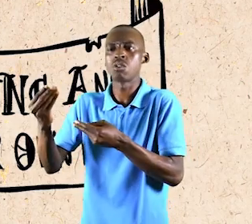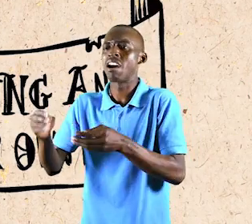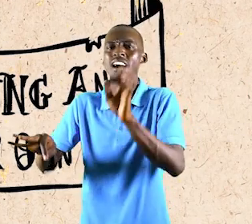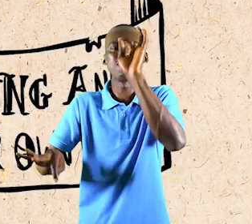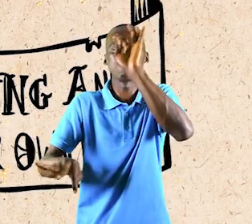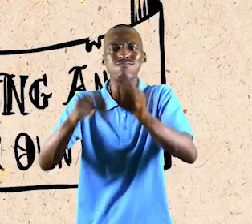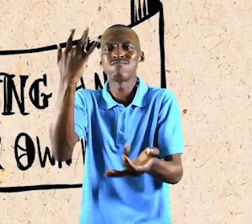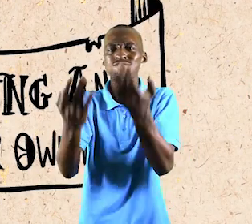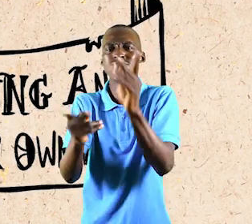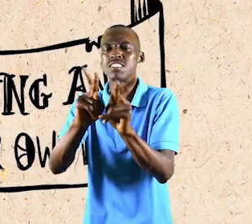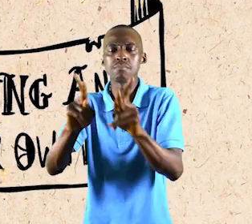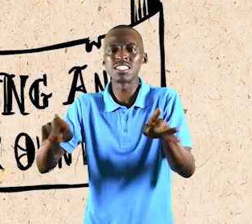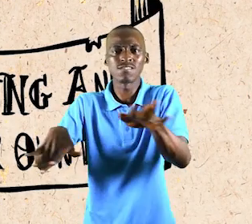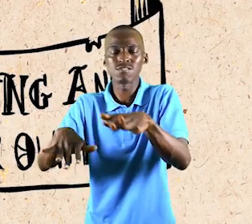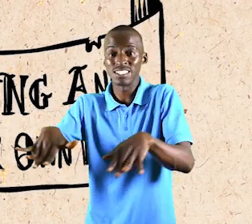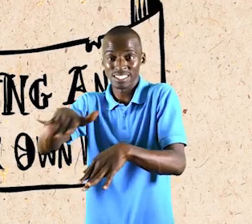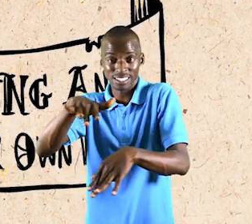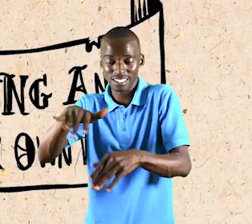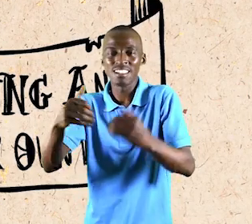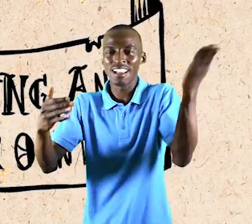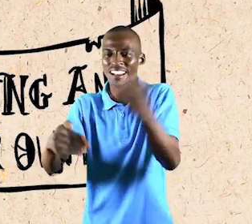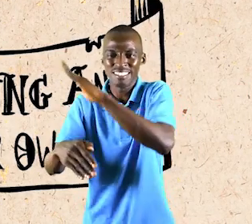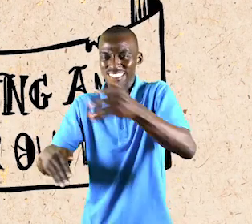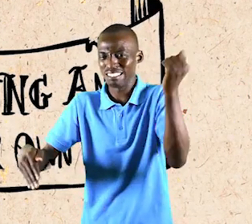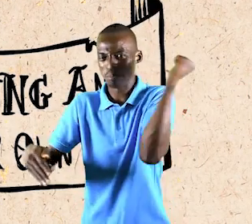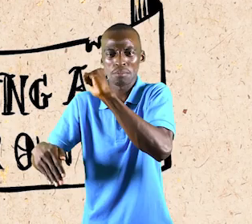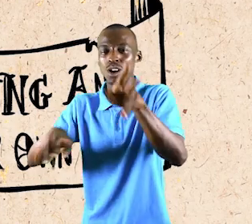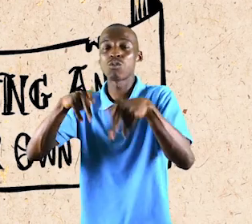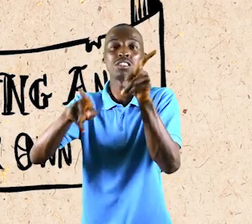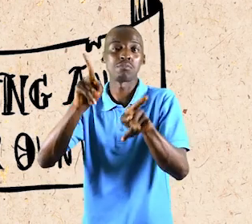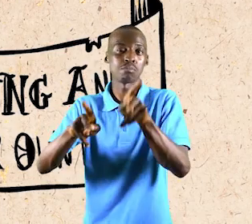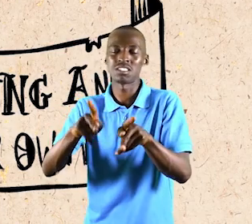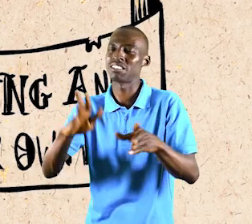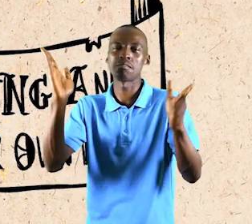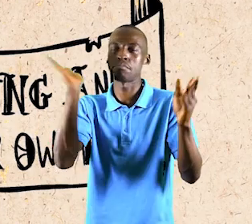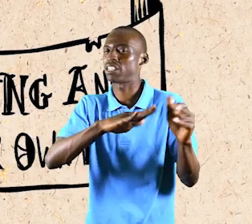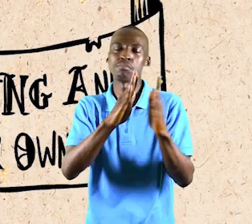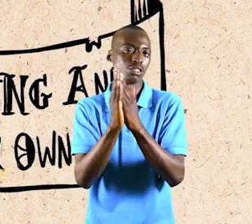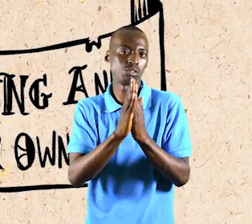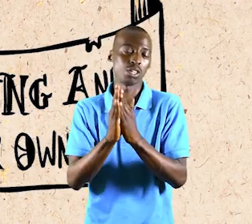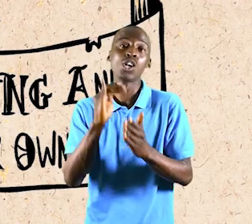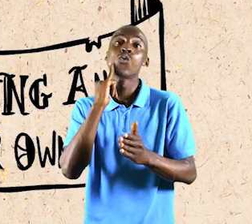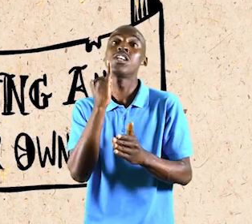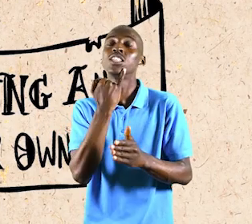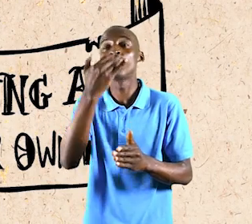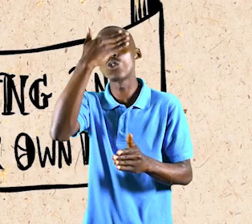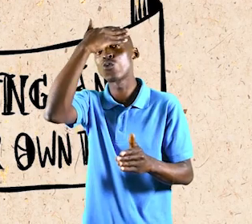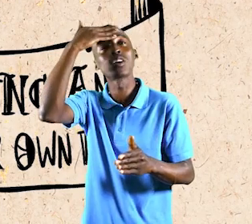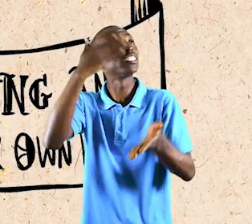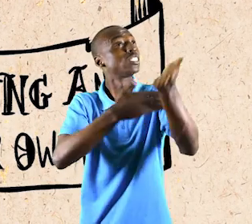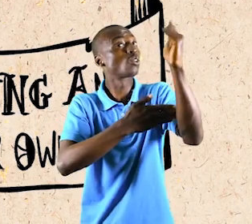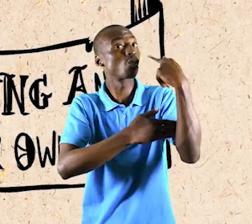burn down the peaceful city of Laish and murder all of its inhabitants. It's a horrifying story. When Israel forgets its